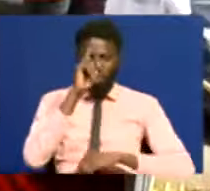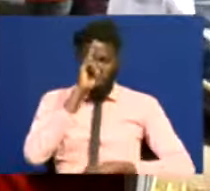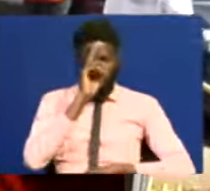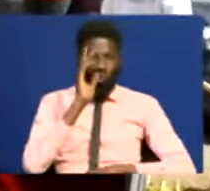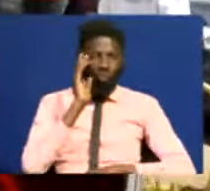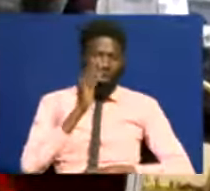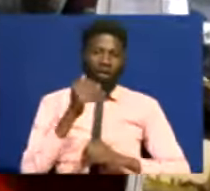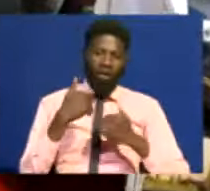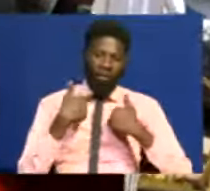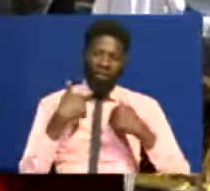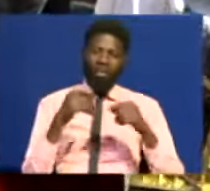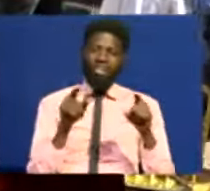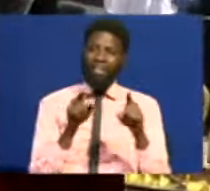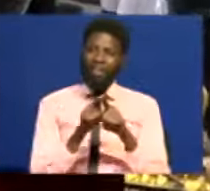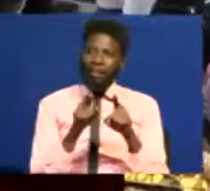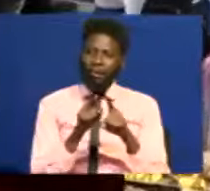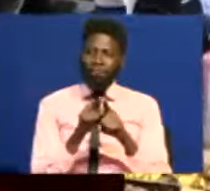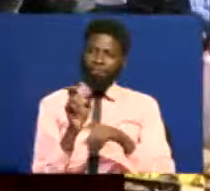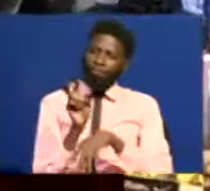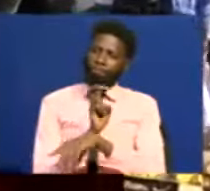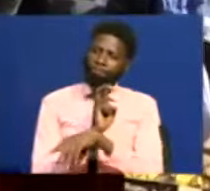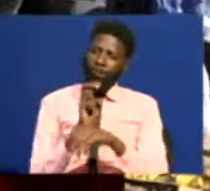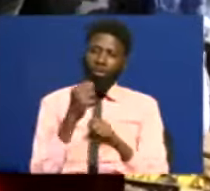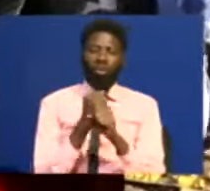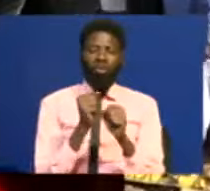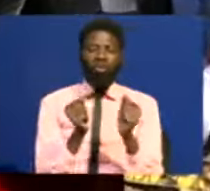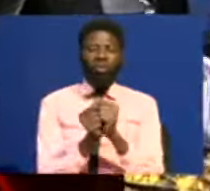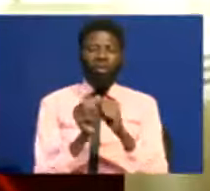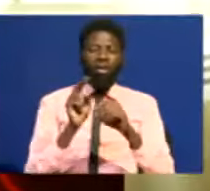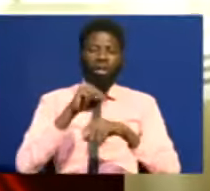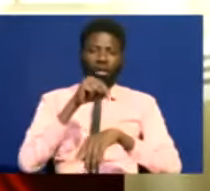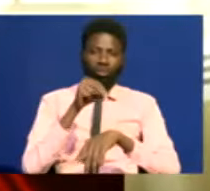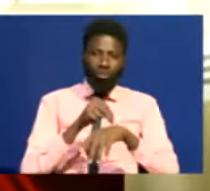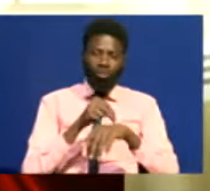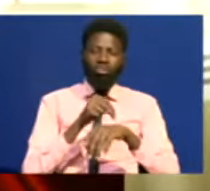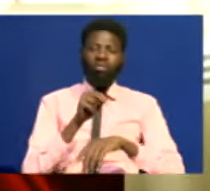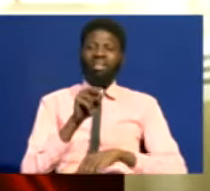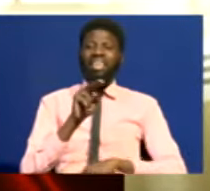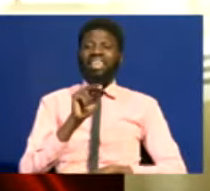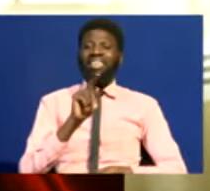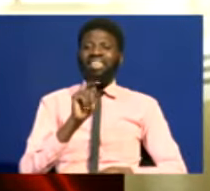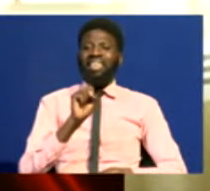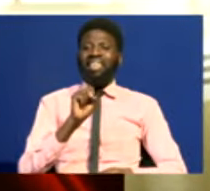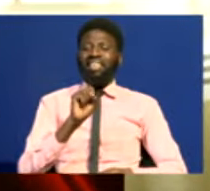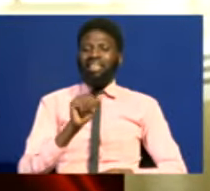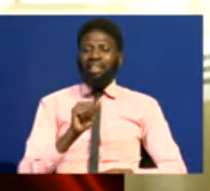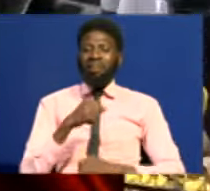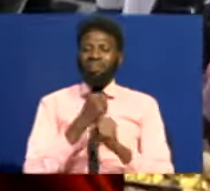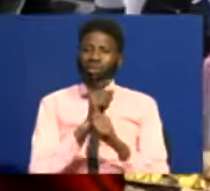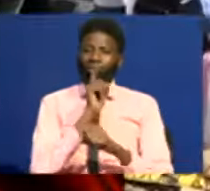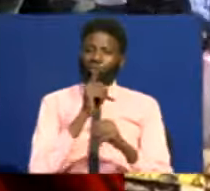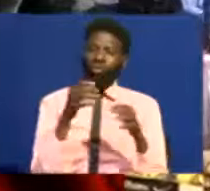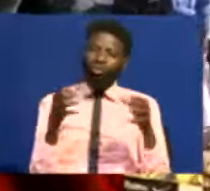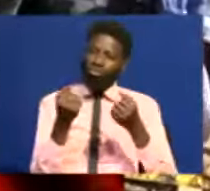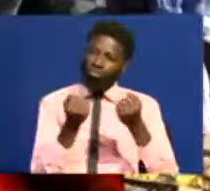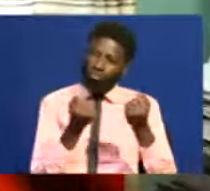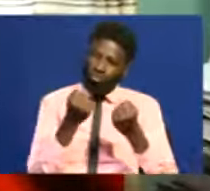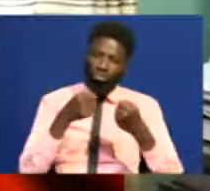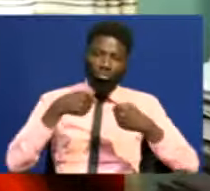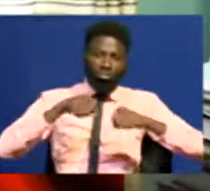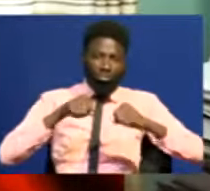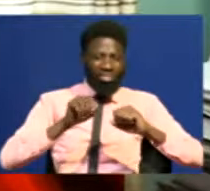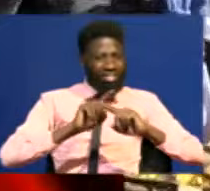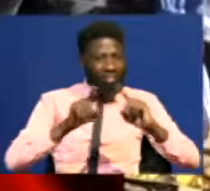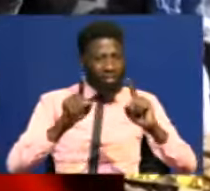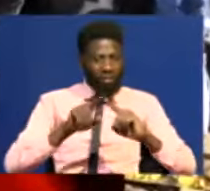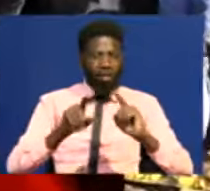patrols in collaboration with the National Transport and Safety Authority, NTSA, to ensure motorists abide by the laid down traffic rules.